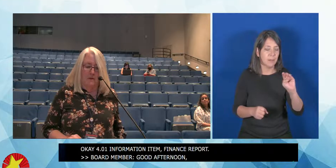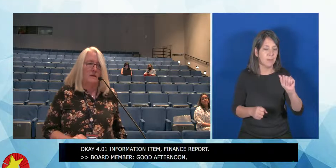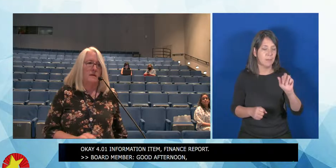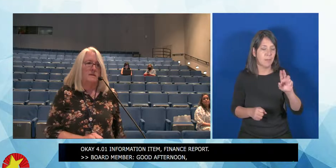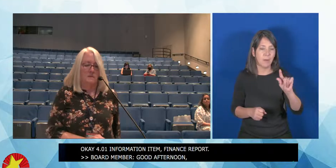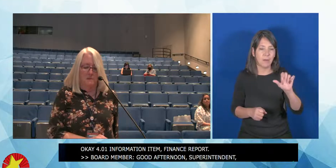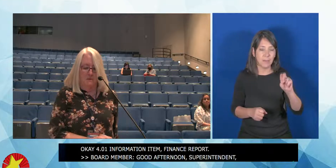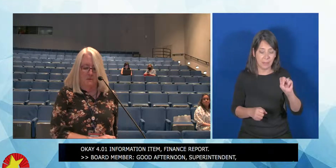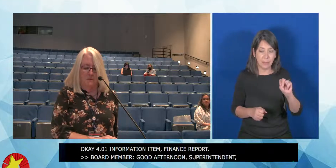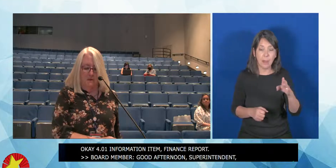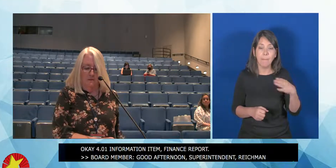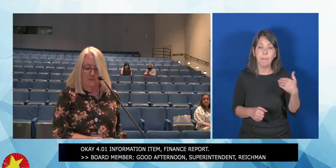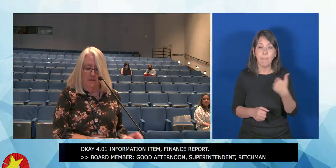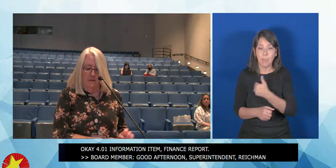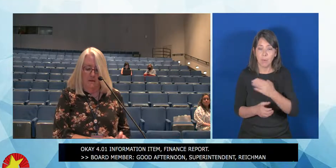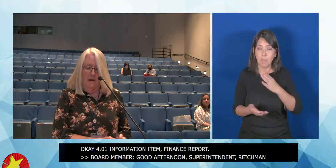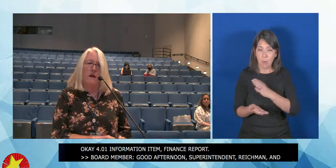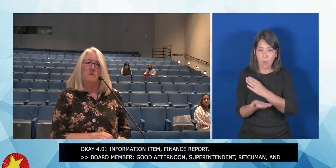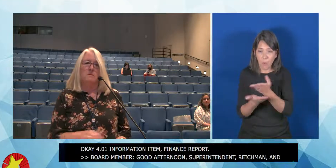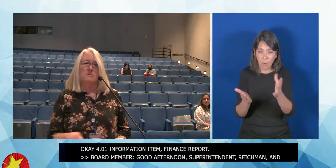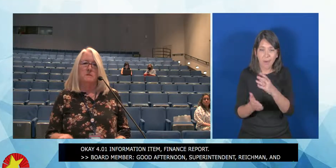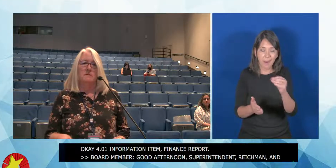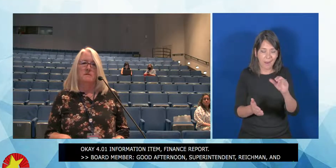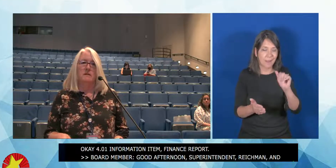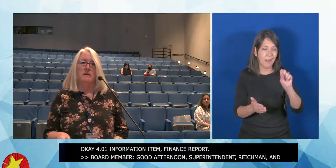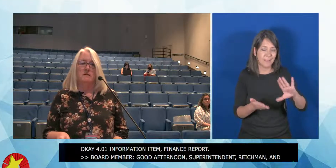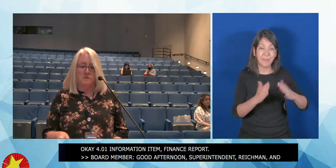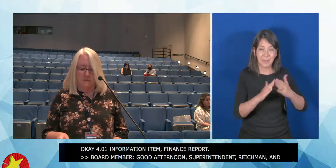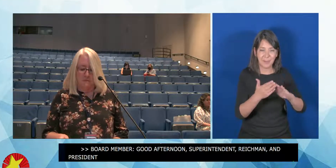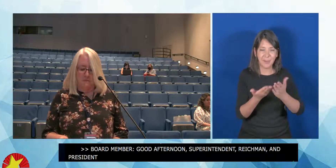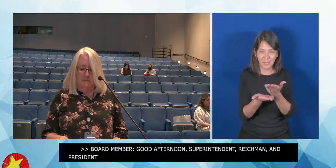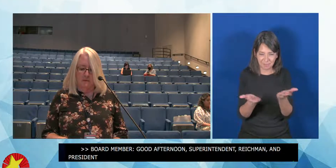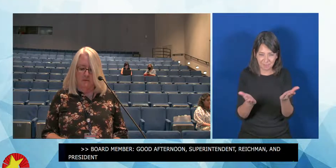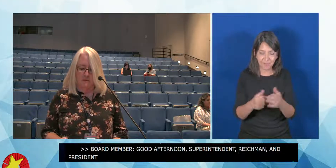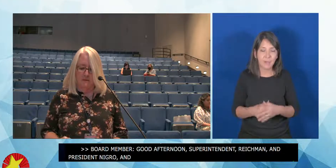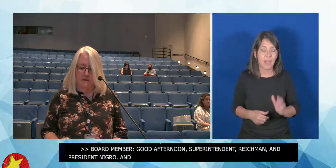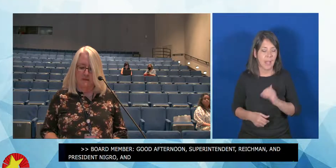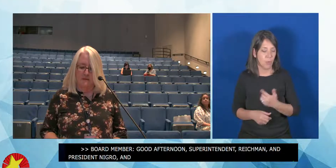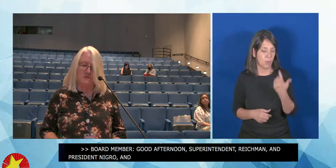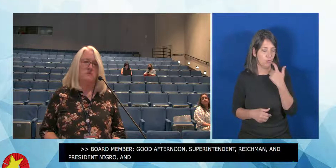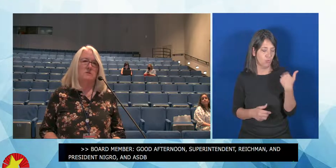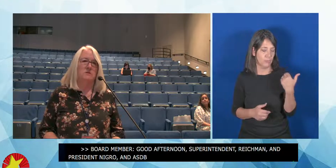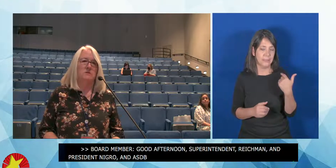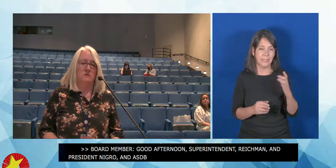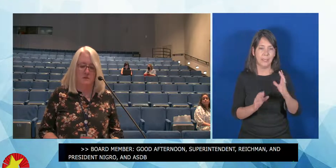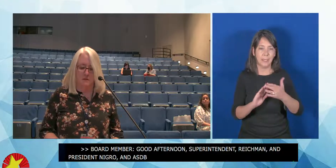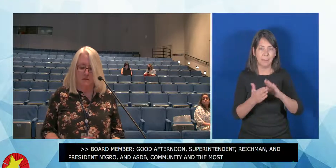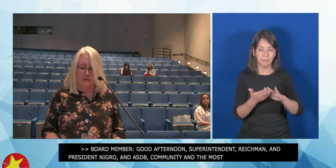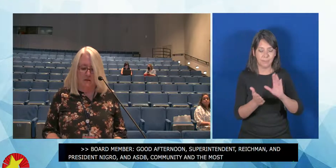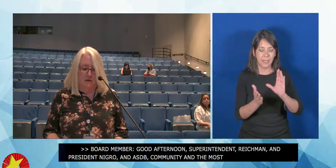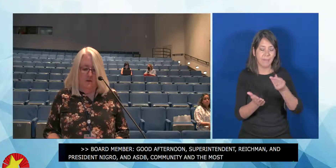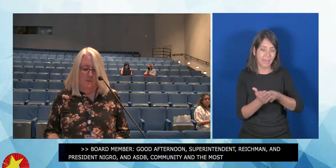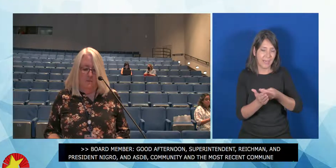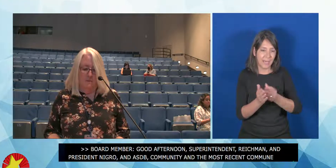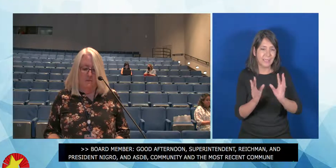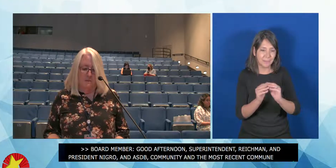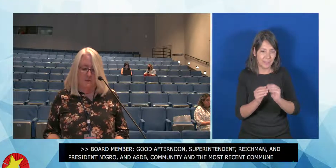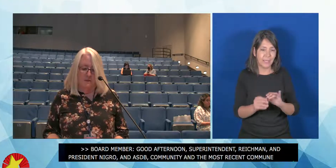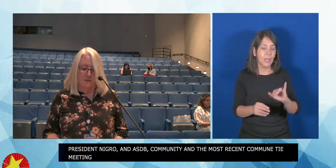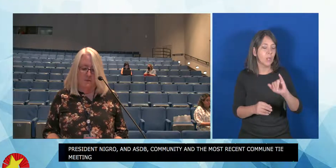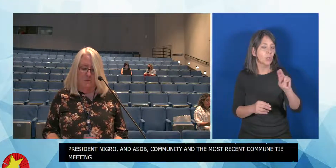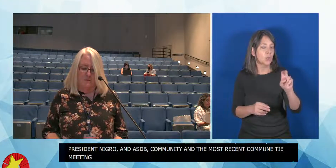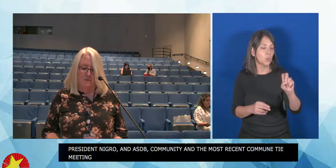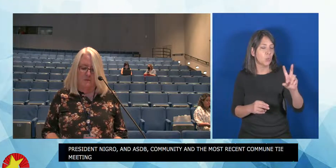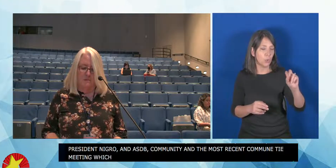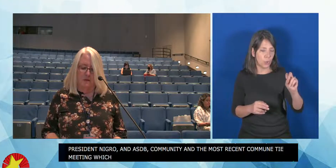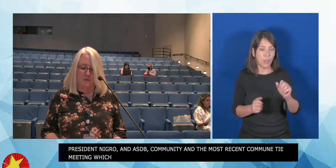board, and ASDB community. Our most recent Financial Committee meeting was held last Thursday, June 30th, with board members